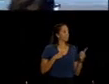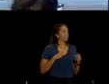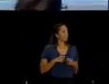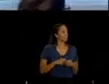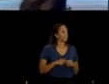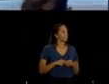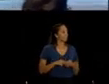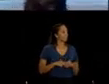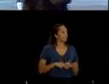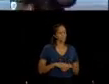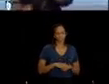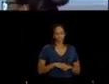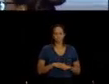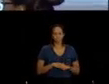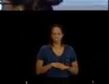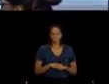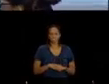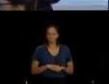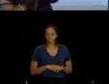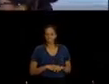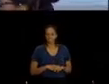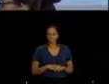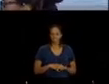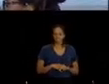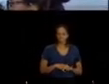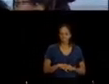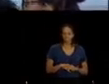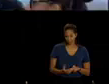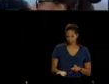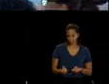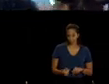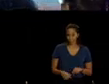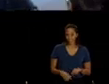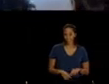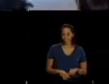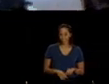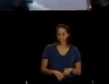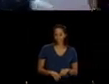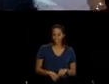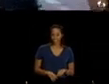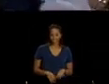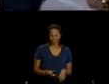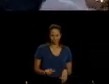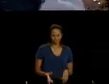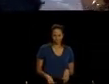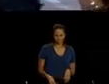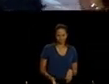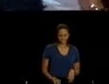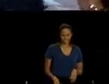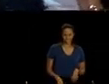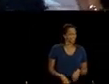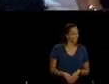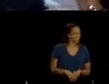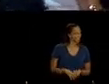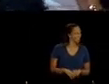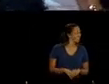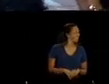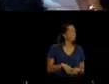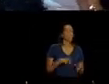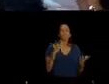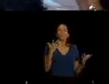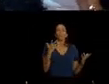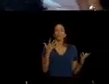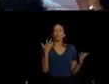Hold on, there we go, I can see you. Good evening. I'm Patricia Powell. My question to you is,